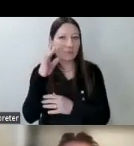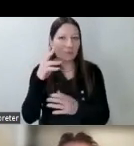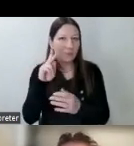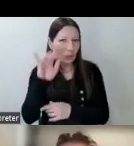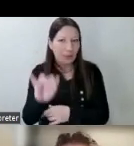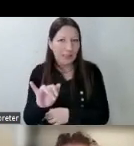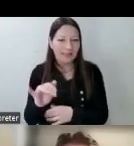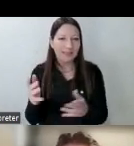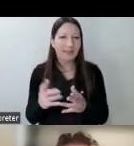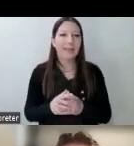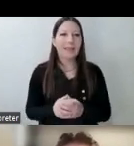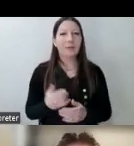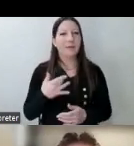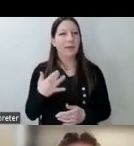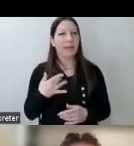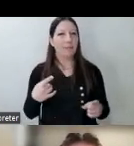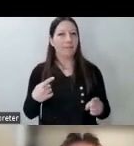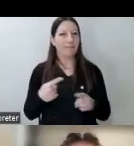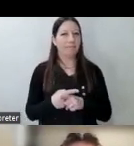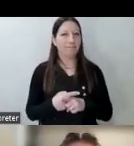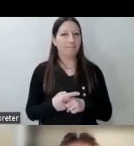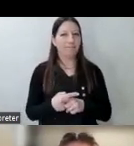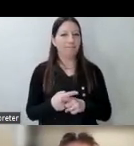also being one of the most challenging.